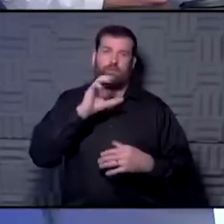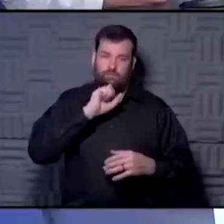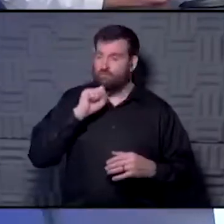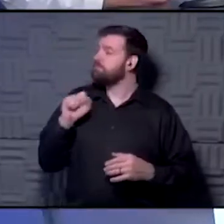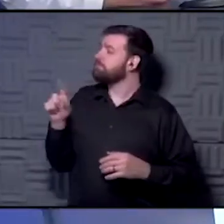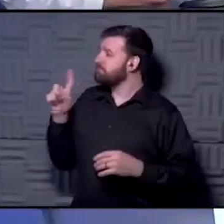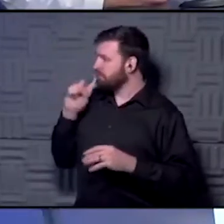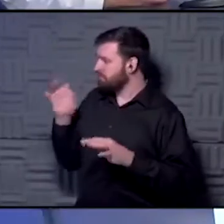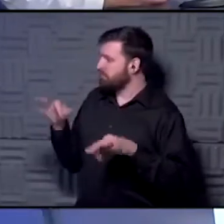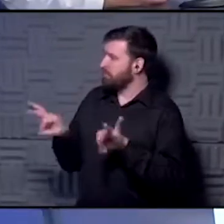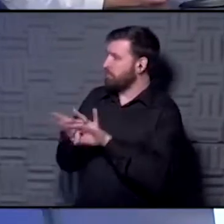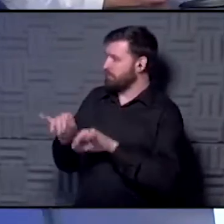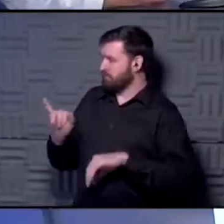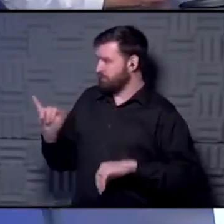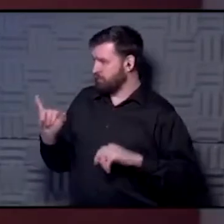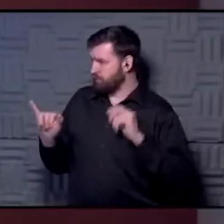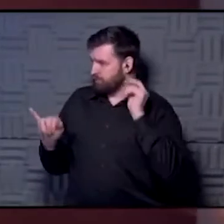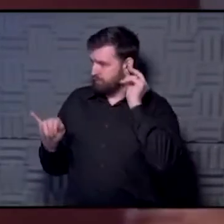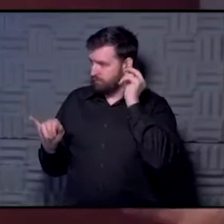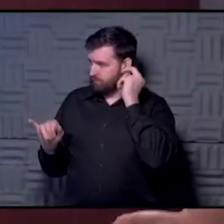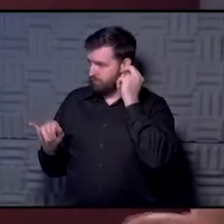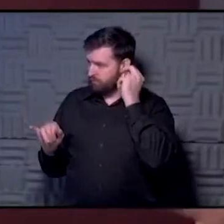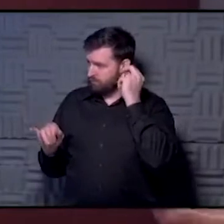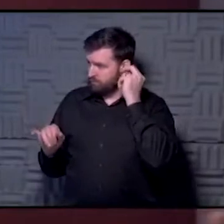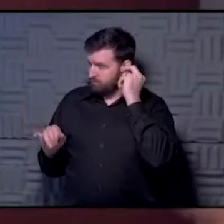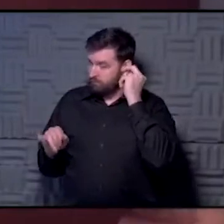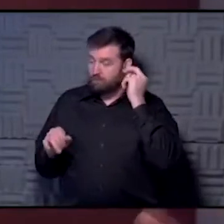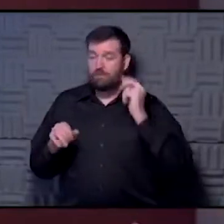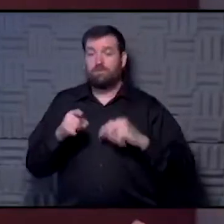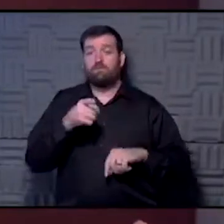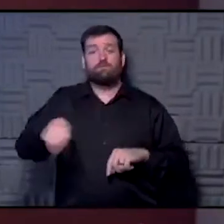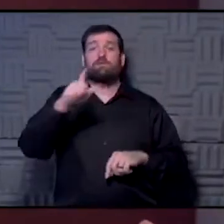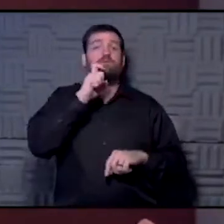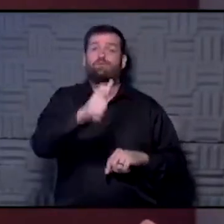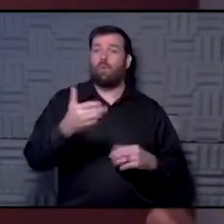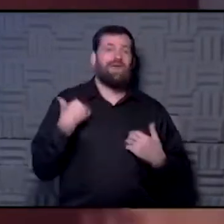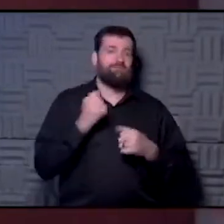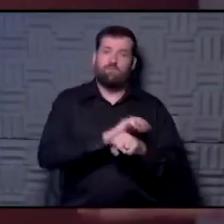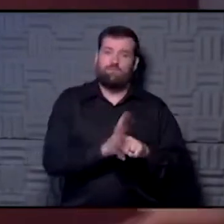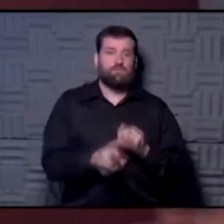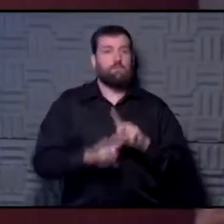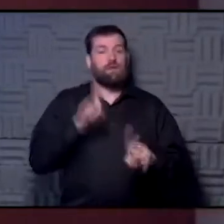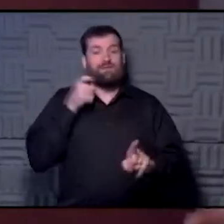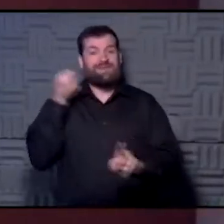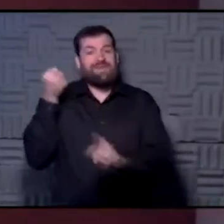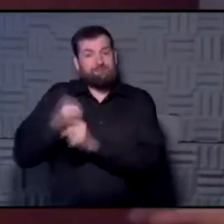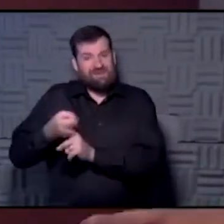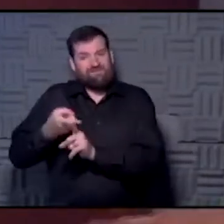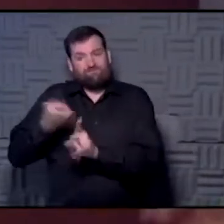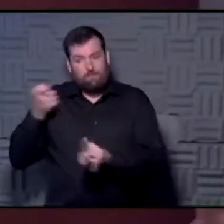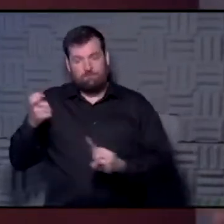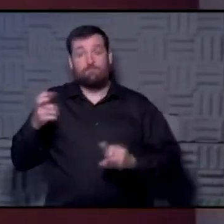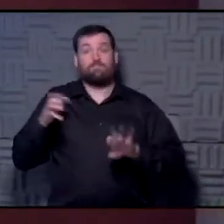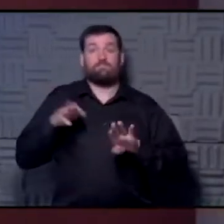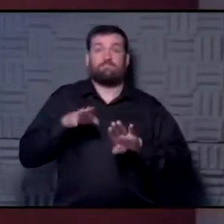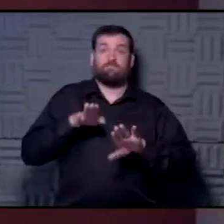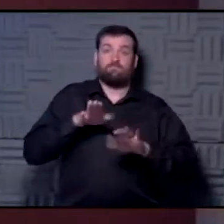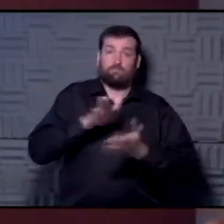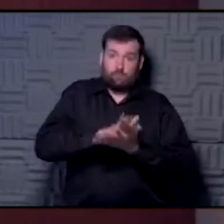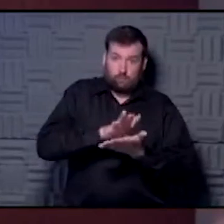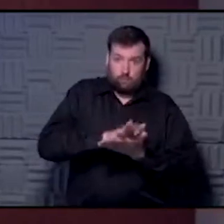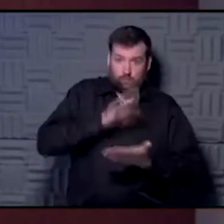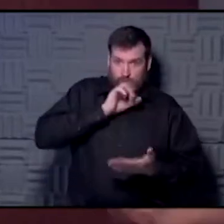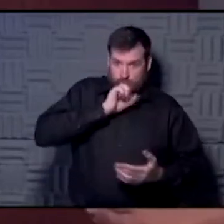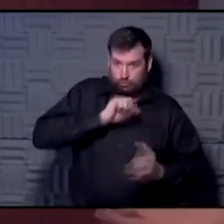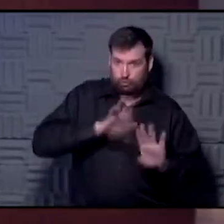it's important to acknowledge, too, the folks that don't have COVID but have been impacted by the pandemic. So school-aged children